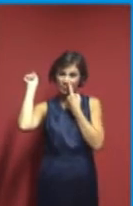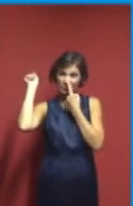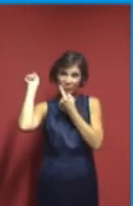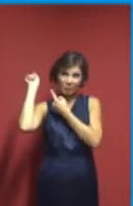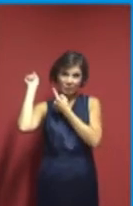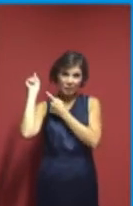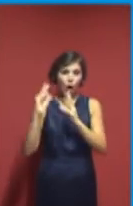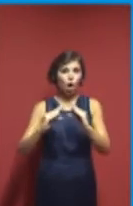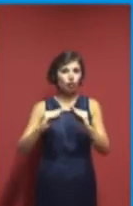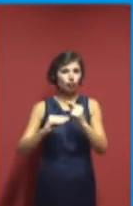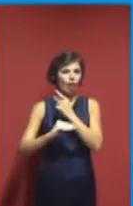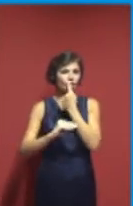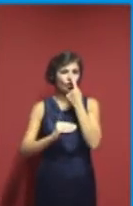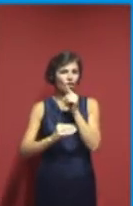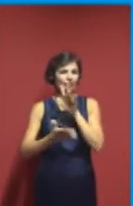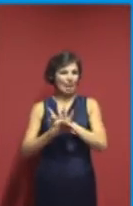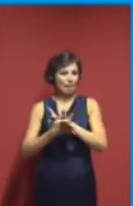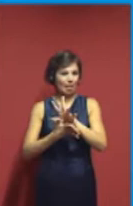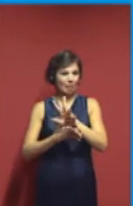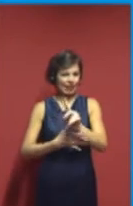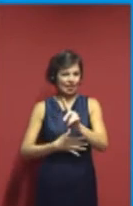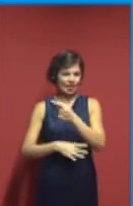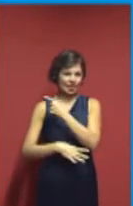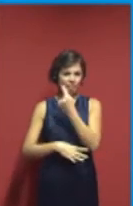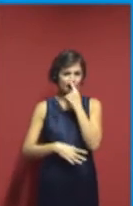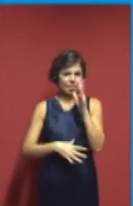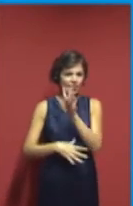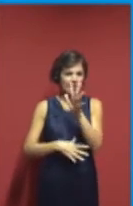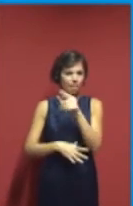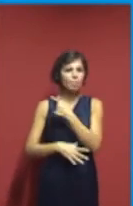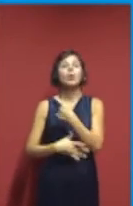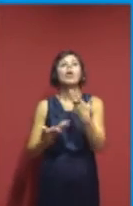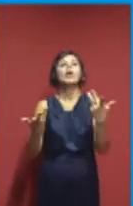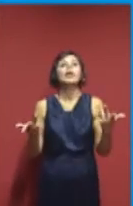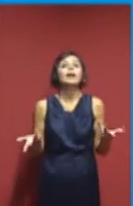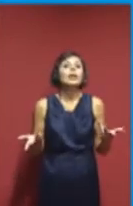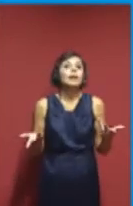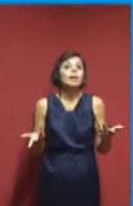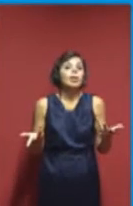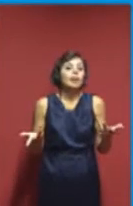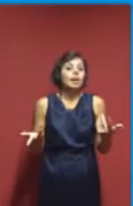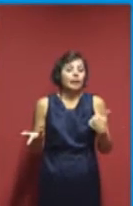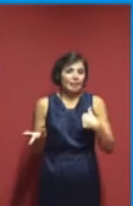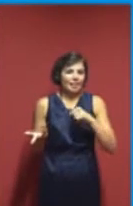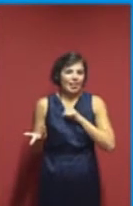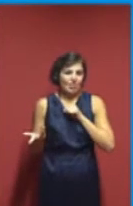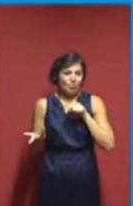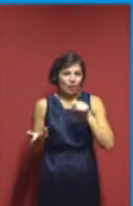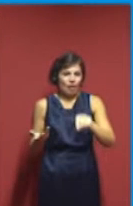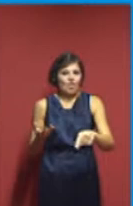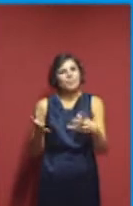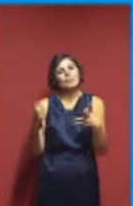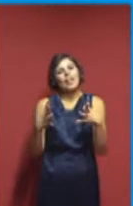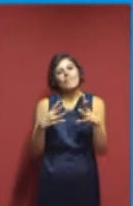fabrication. But I think the idea of personal digital fabrication is much too narrow, because as